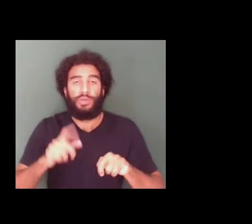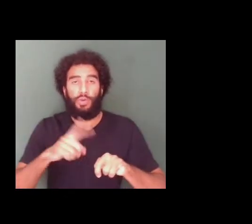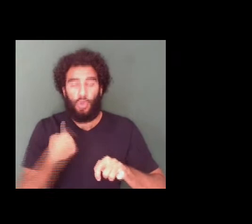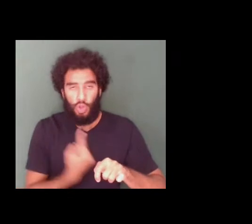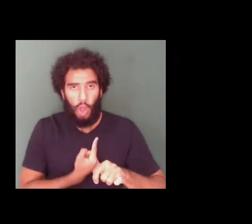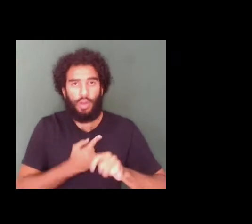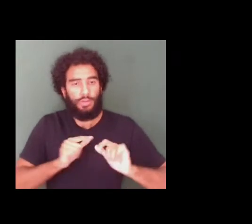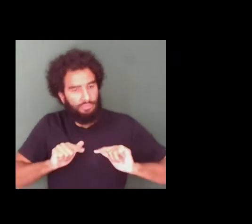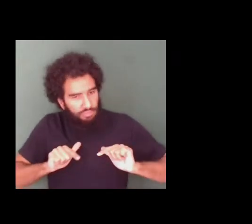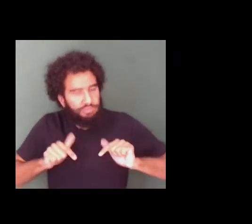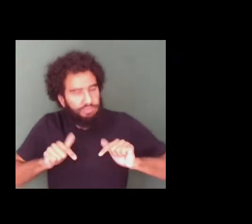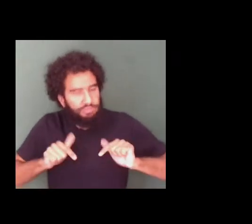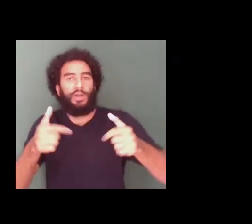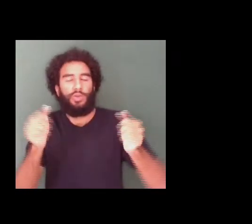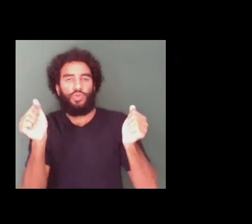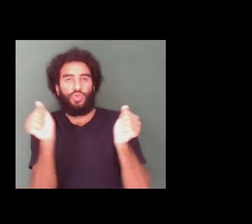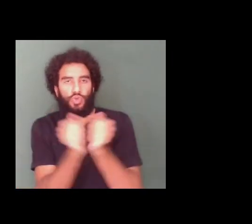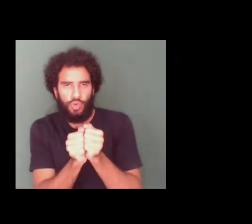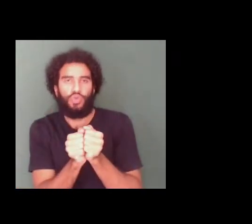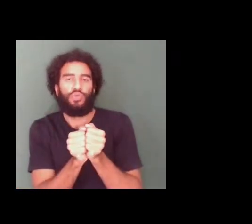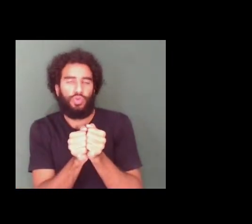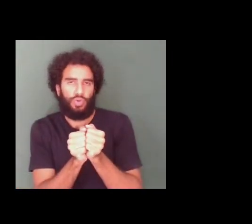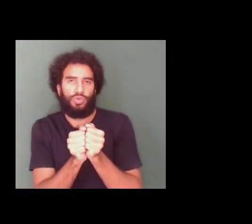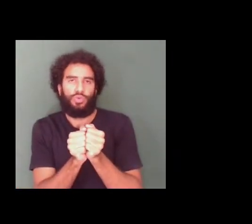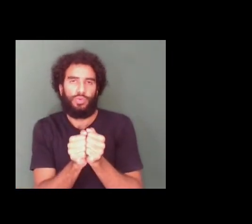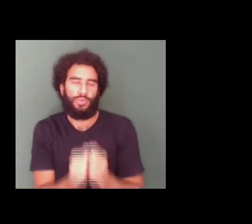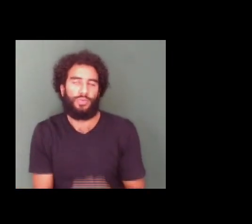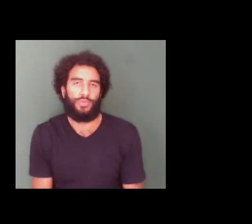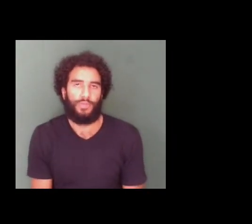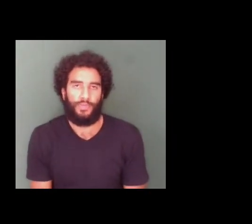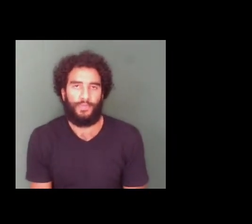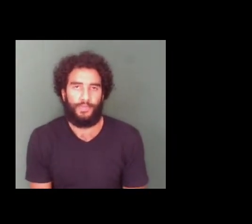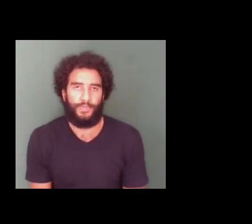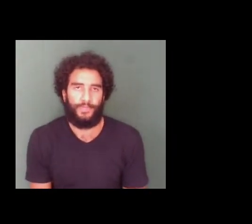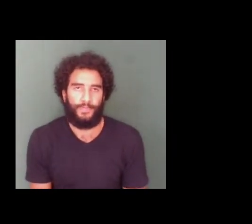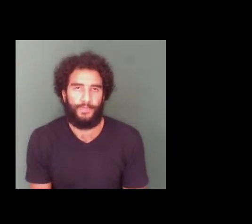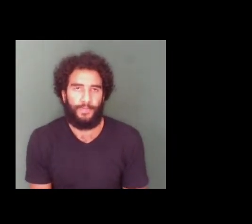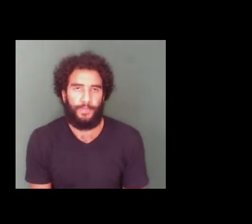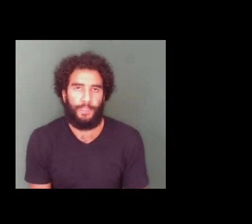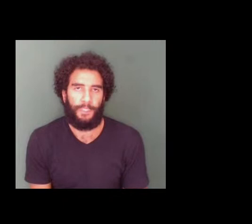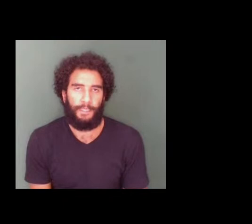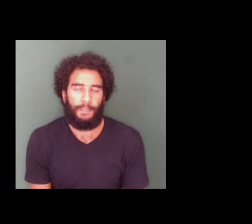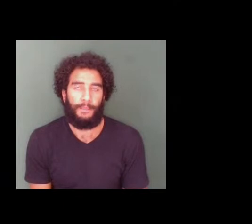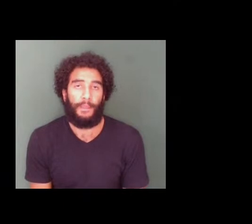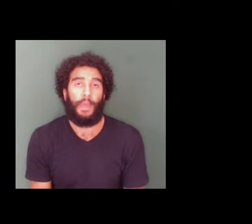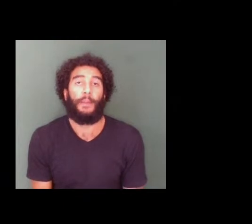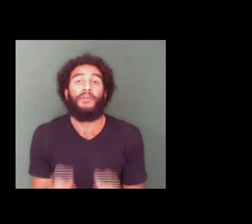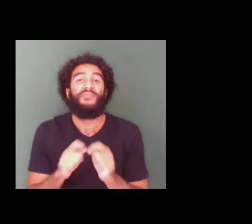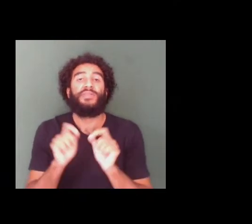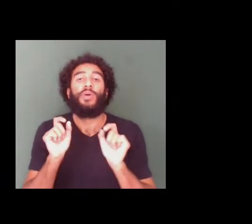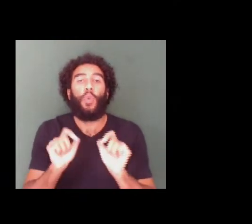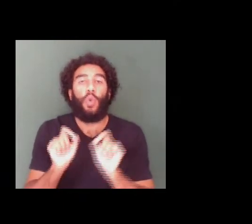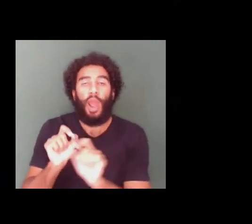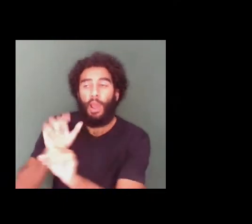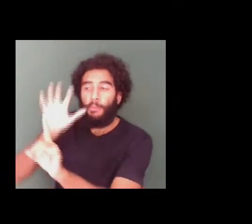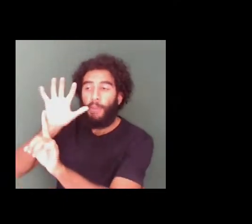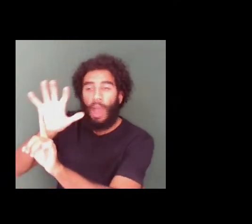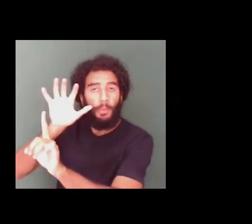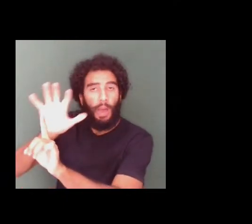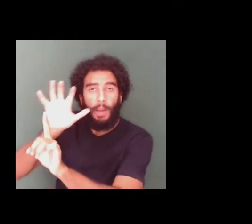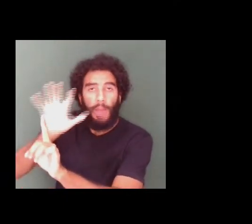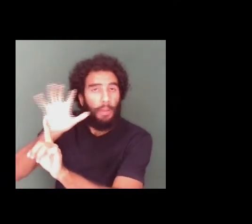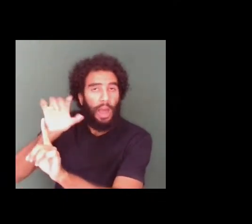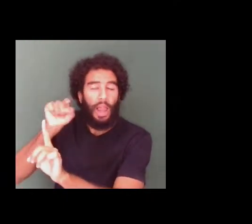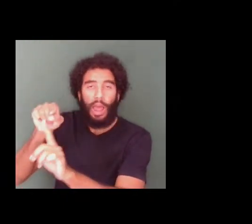further advocacy to really push on these companies, push on healthcare providers, and push on legislators to finally address